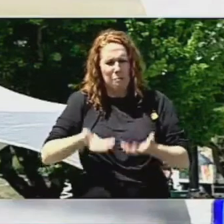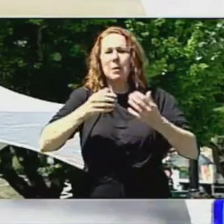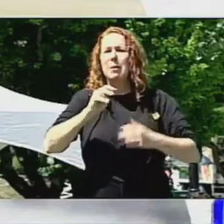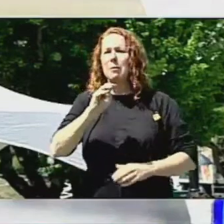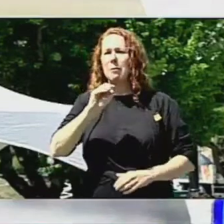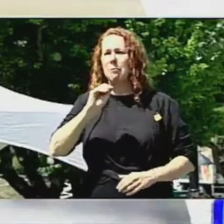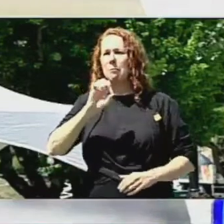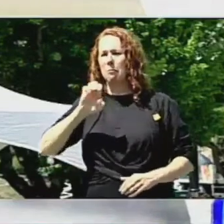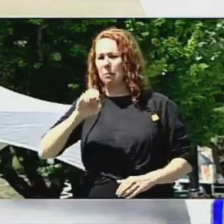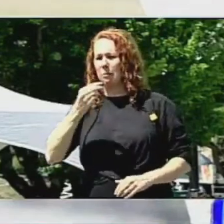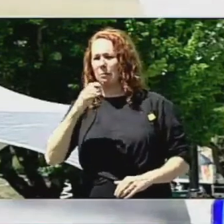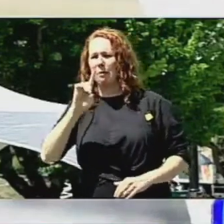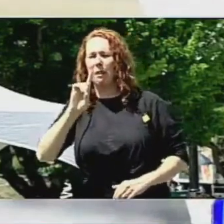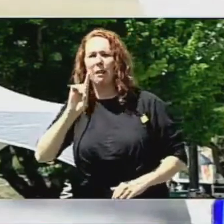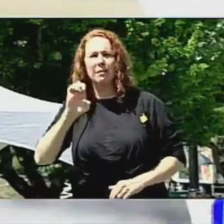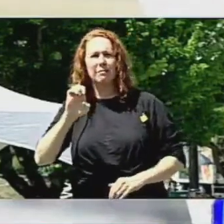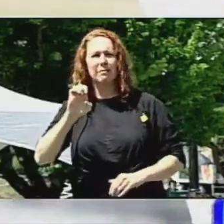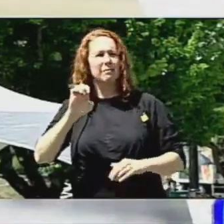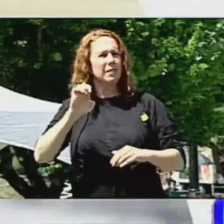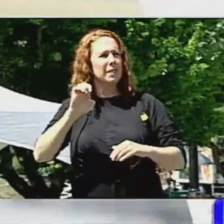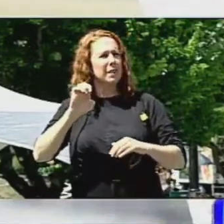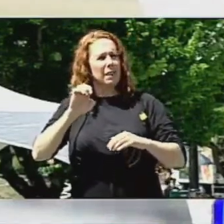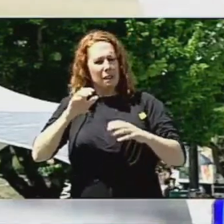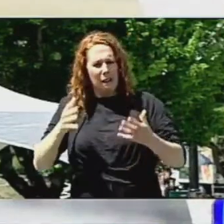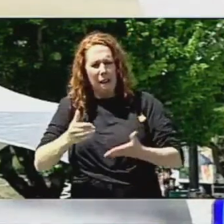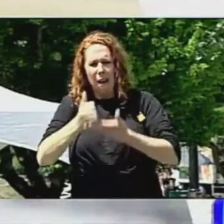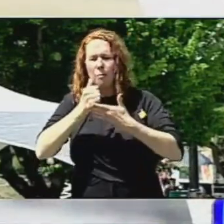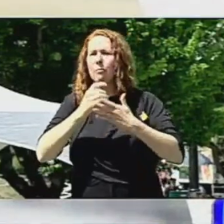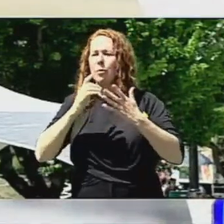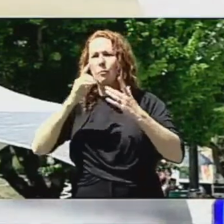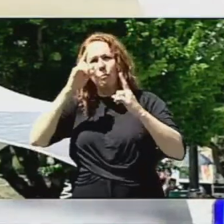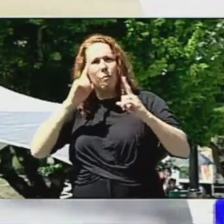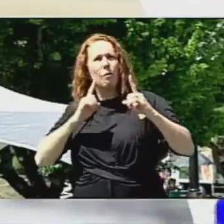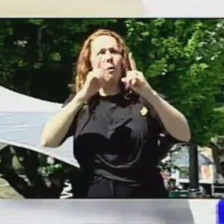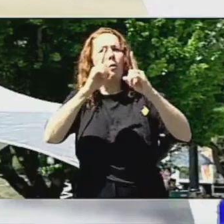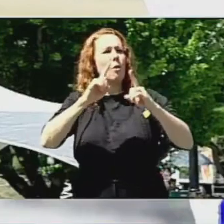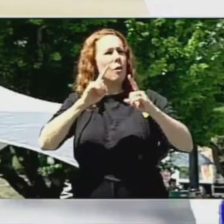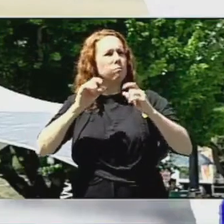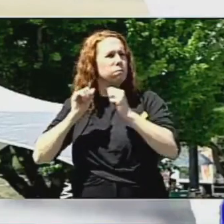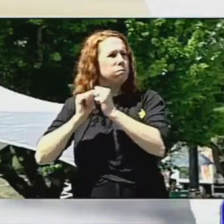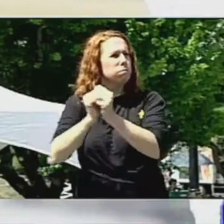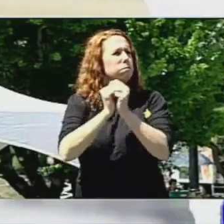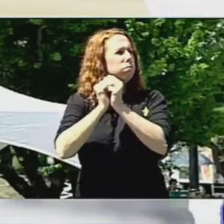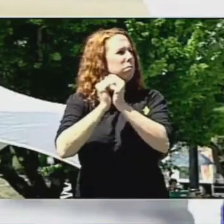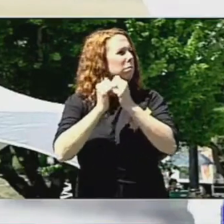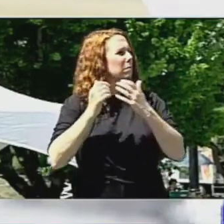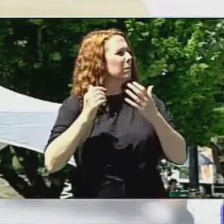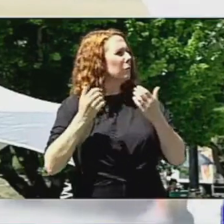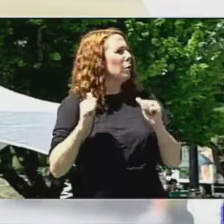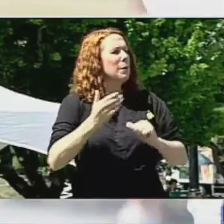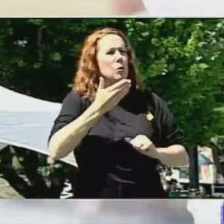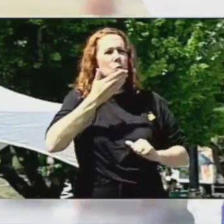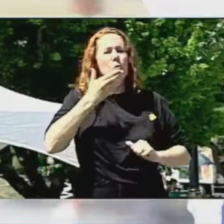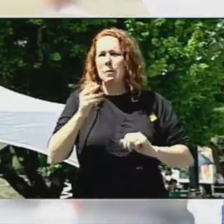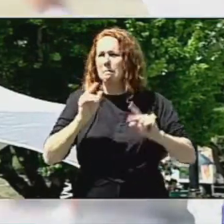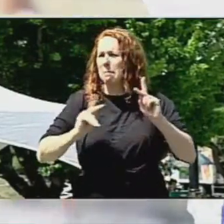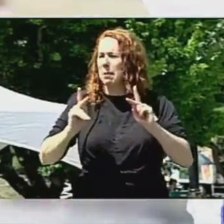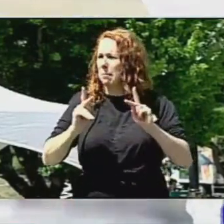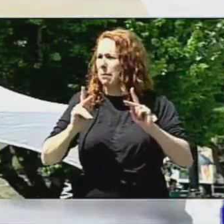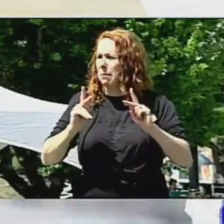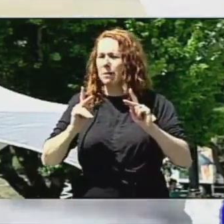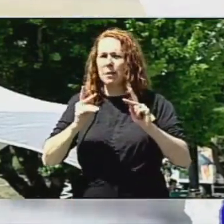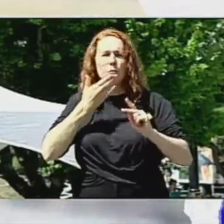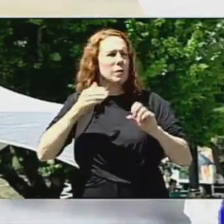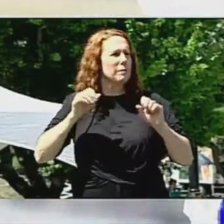allowing us to reach for our highest consciousness, to be as good as we can be,